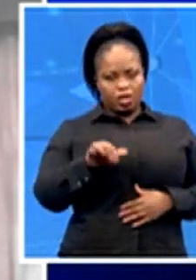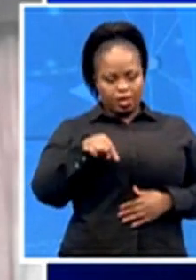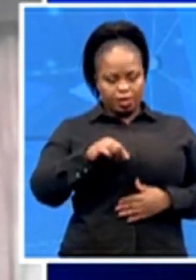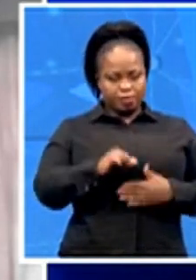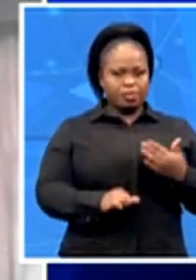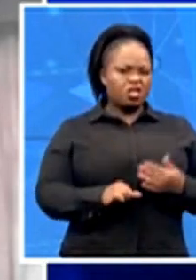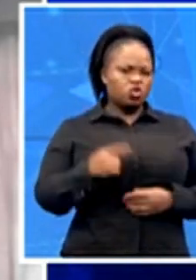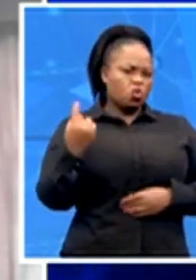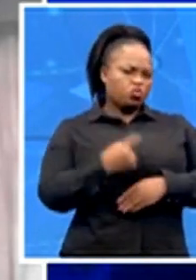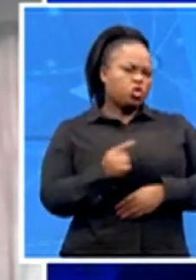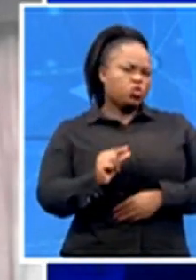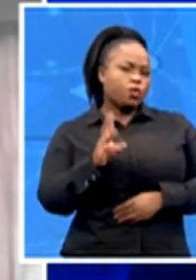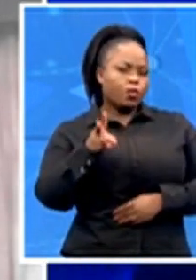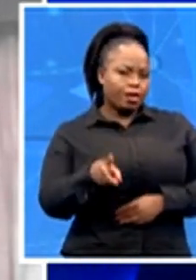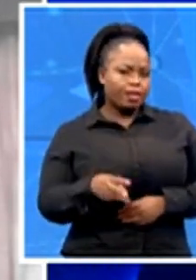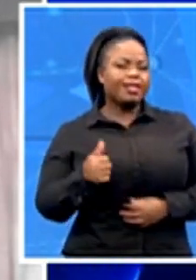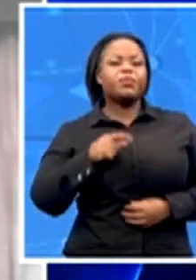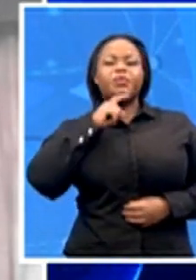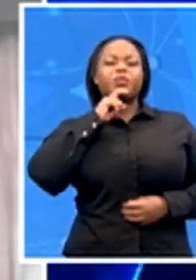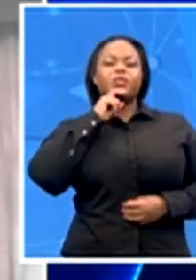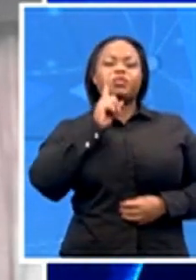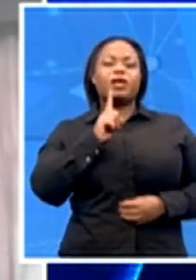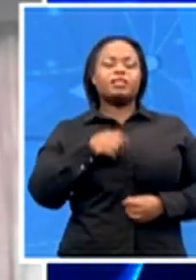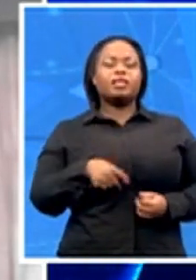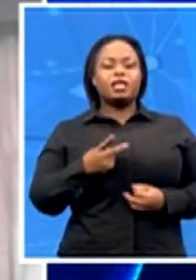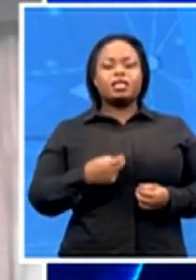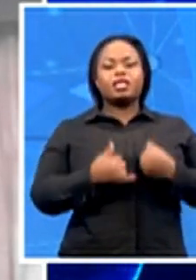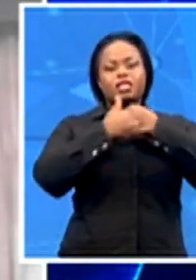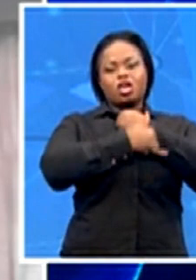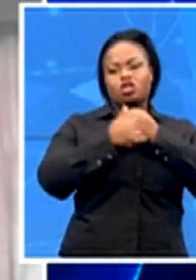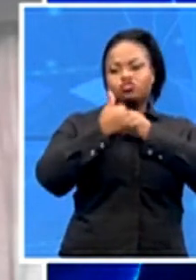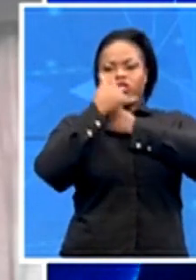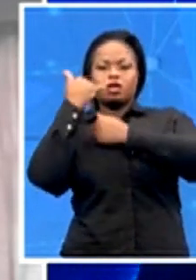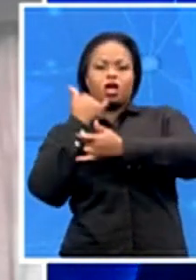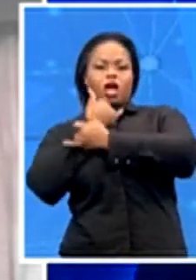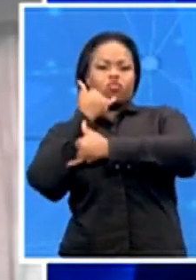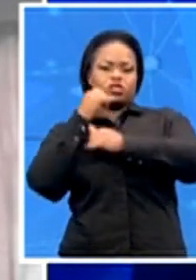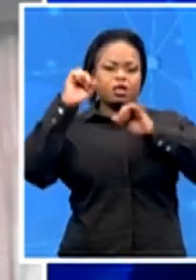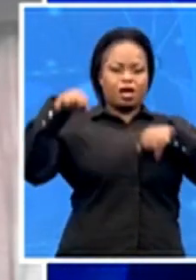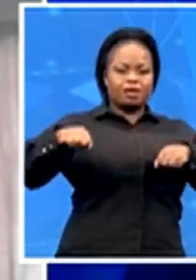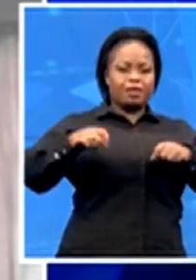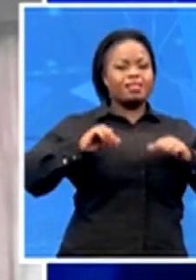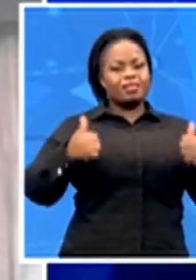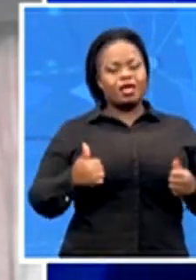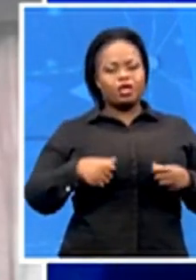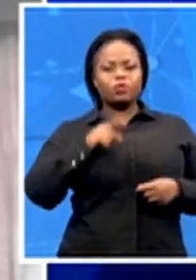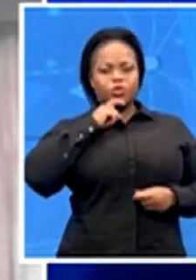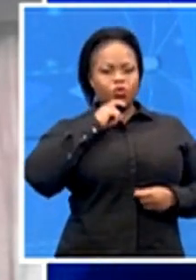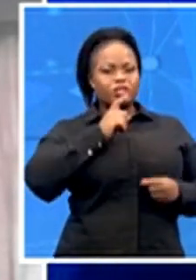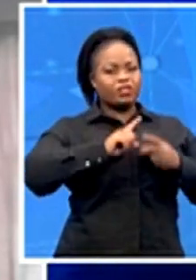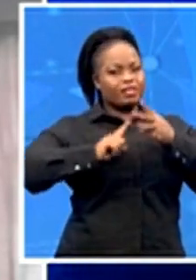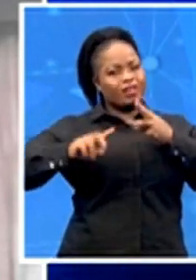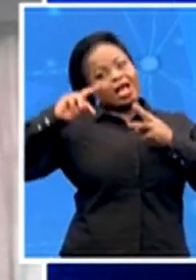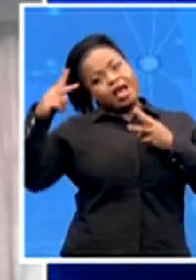use the bilateral. But if that one is not there, then you use multilateral, which is other